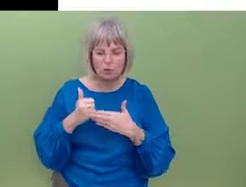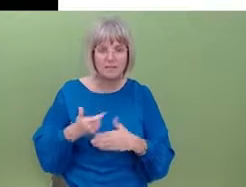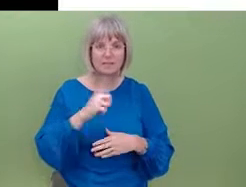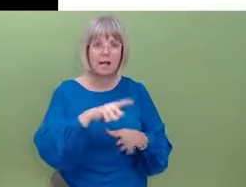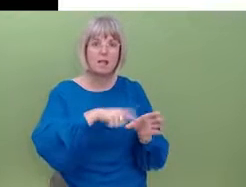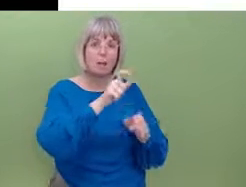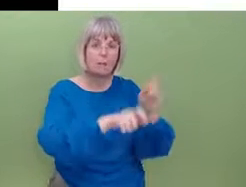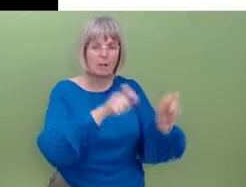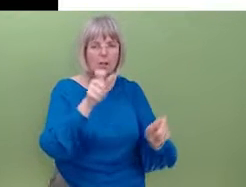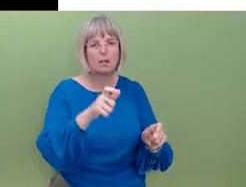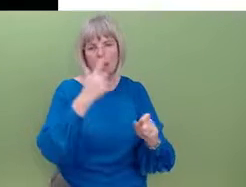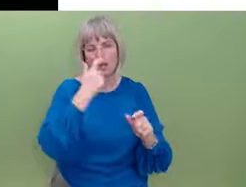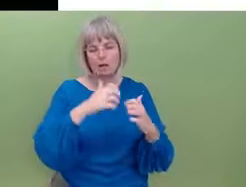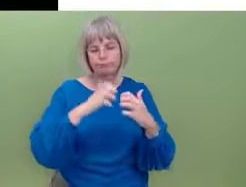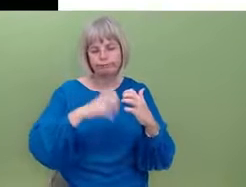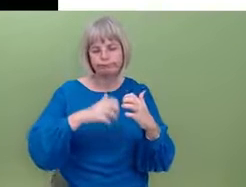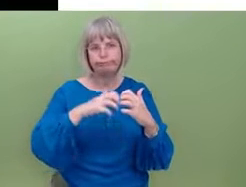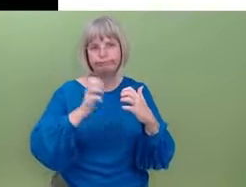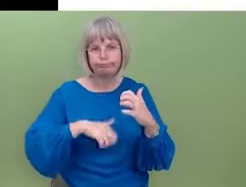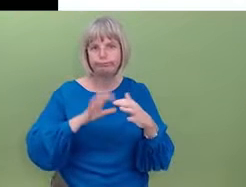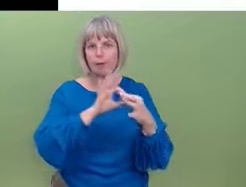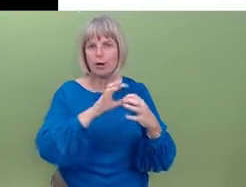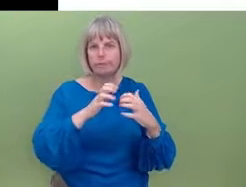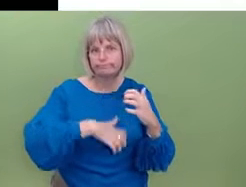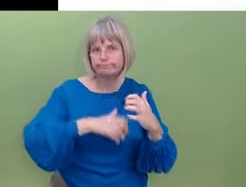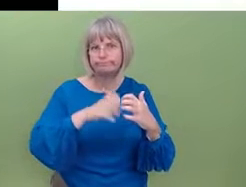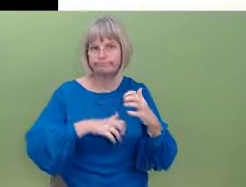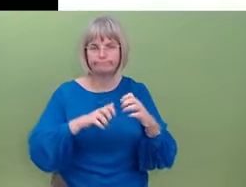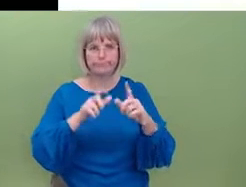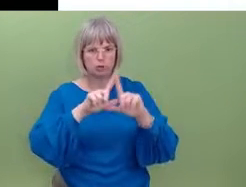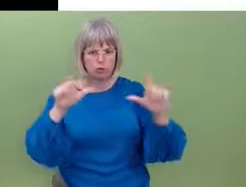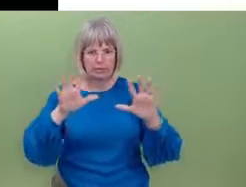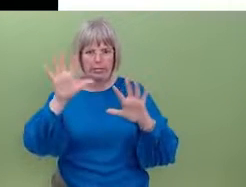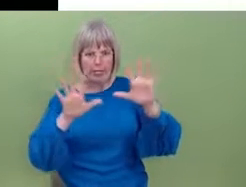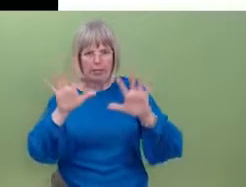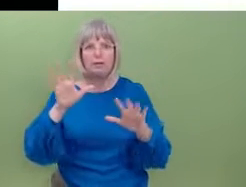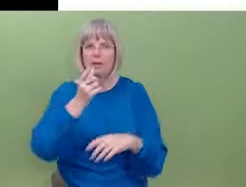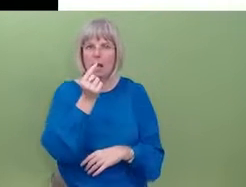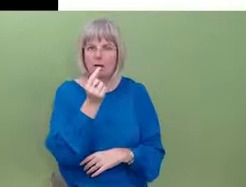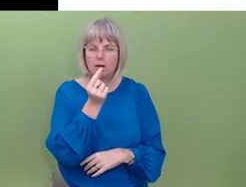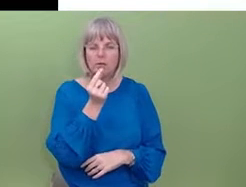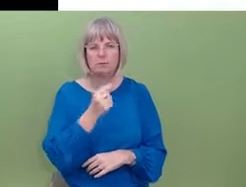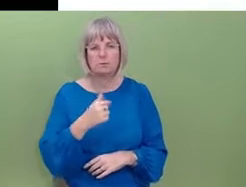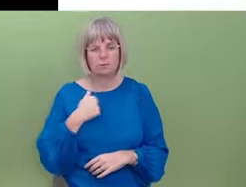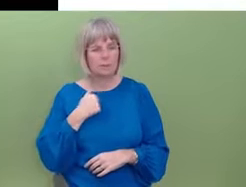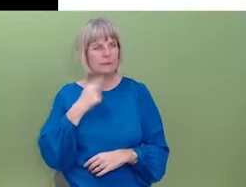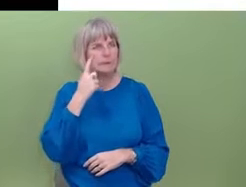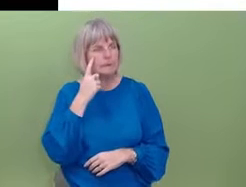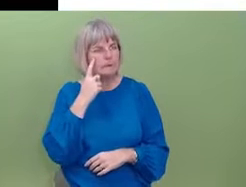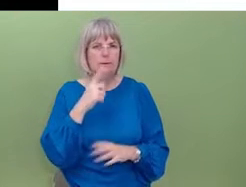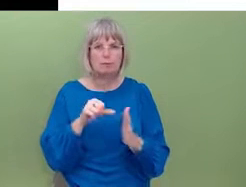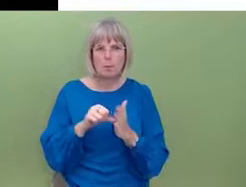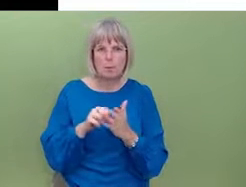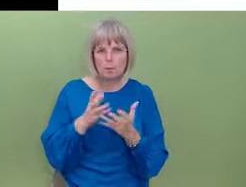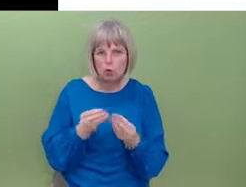and signal. So what we need to try and do is problem solve this, think about the best place for the young person to